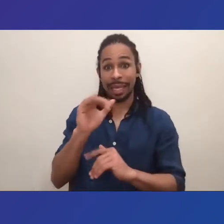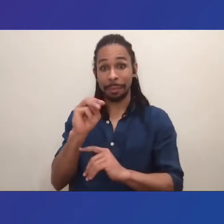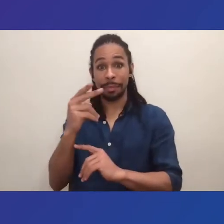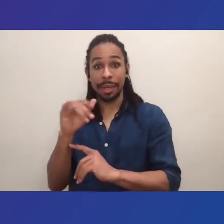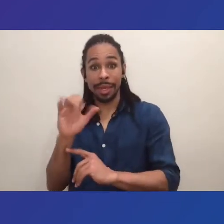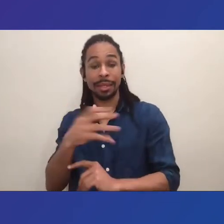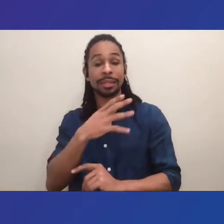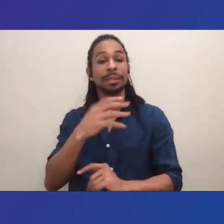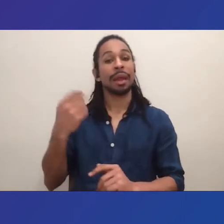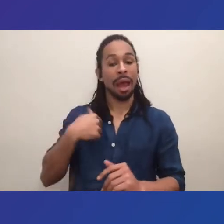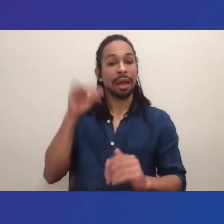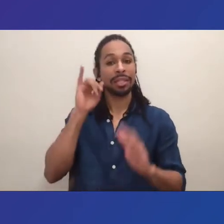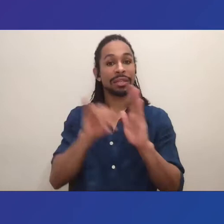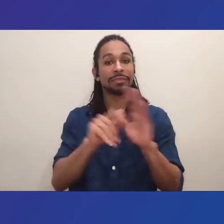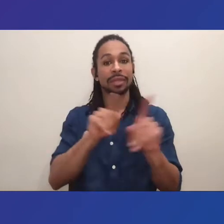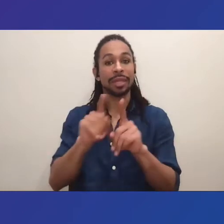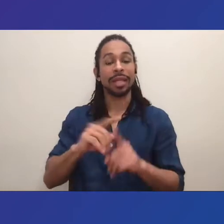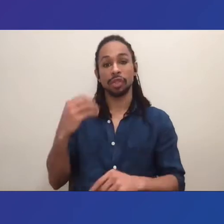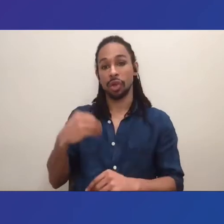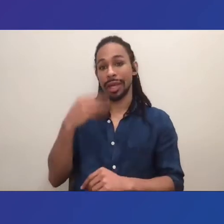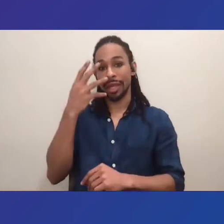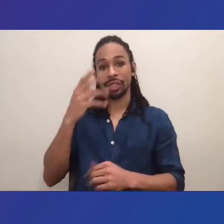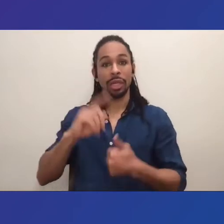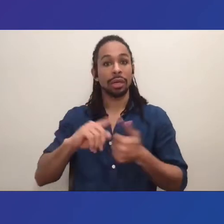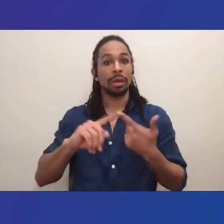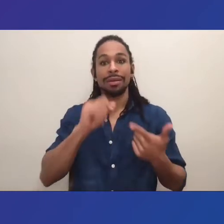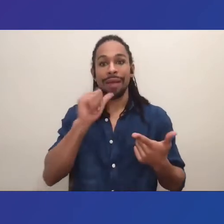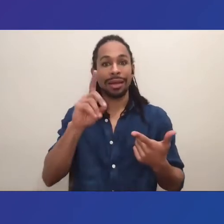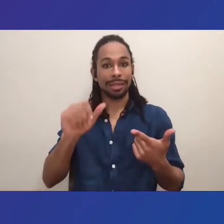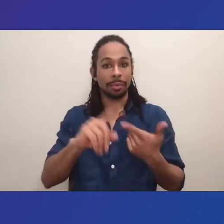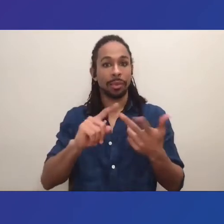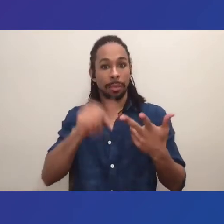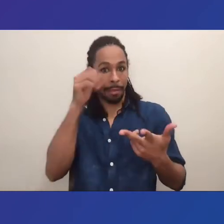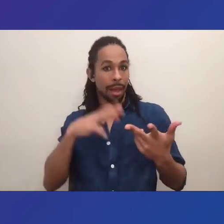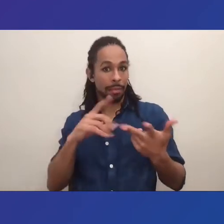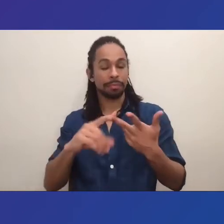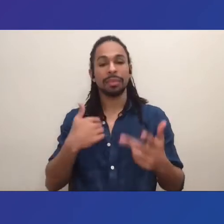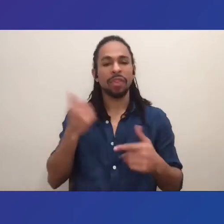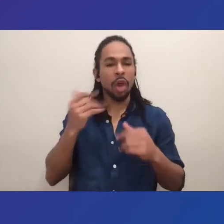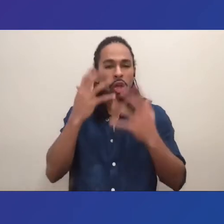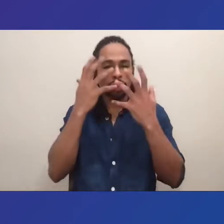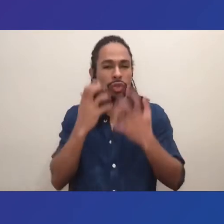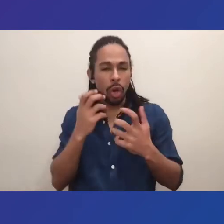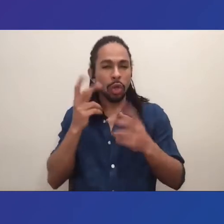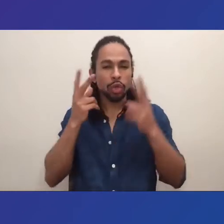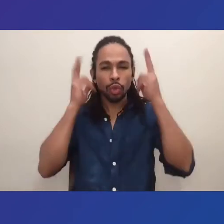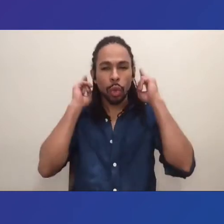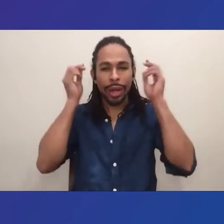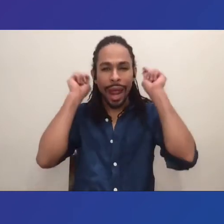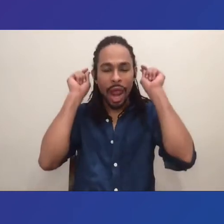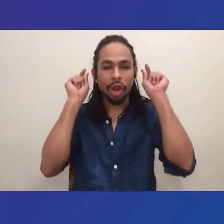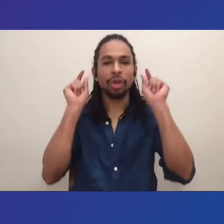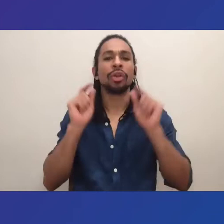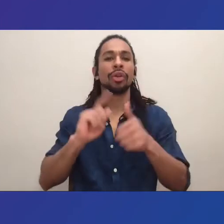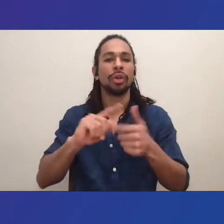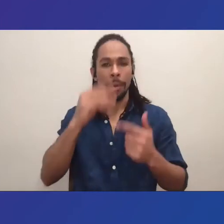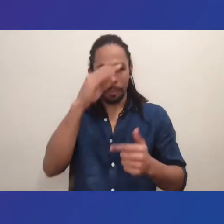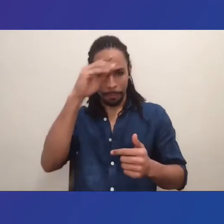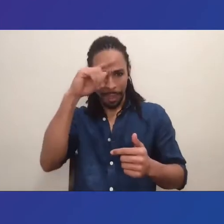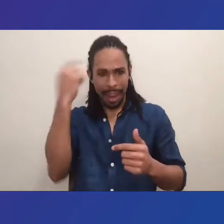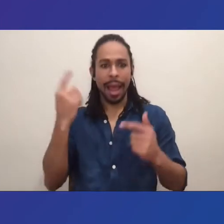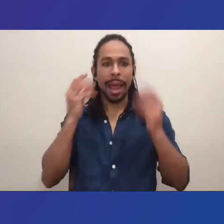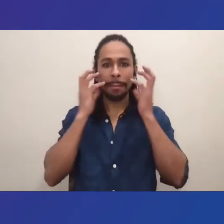a Caucasian, non-disabled male. I have dark, short hair, a black beard, and I am wearing a blue shirt